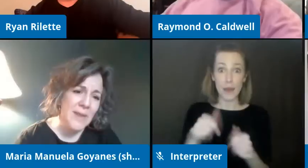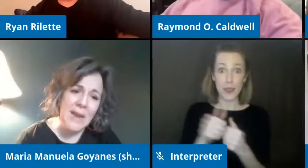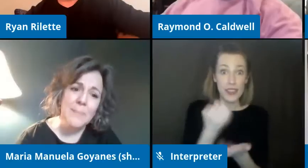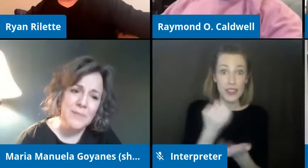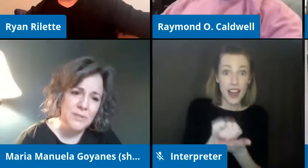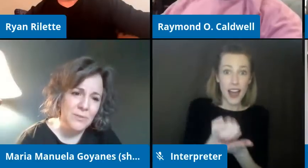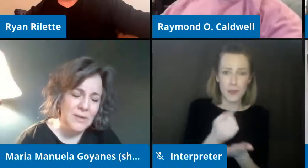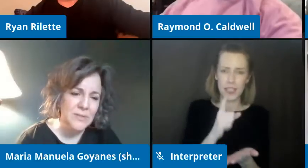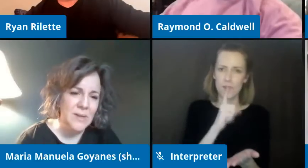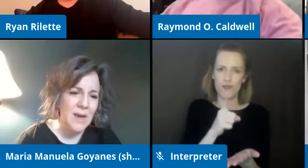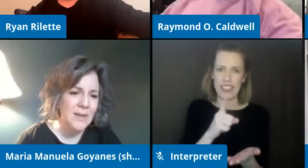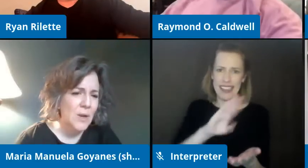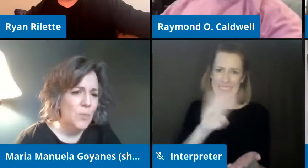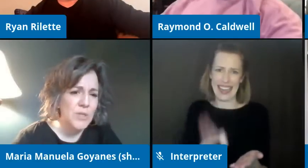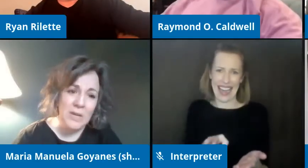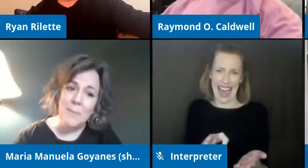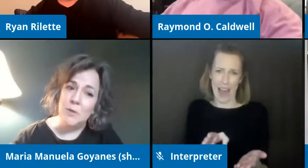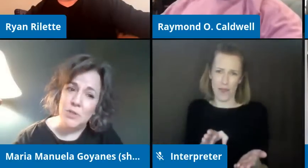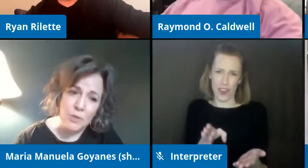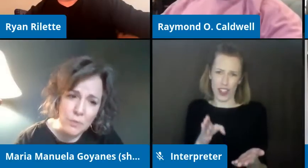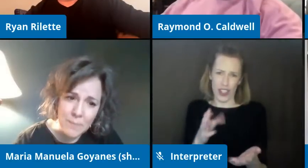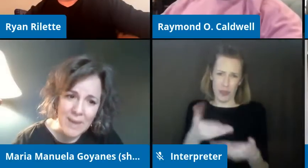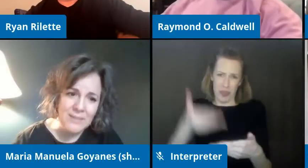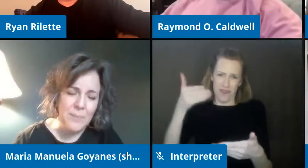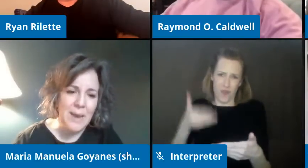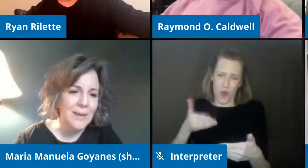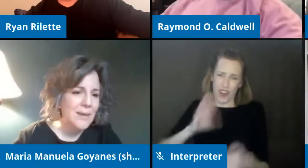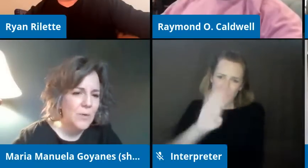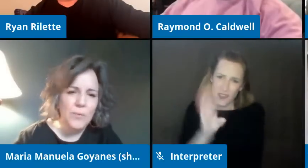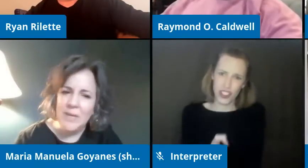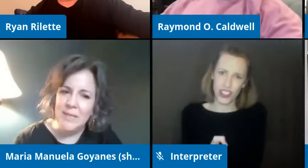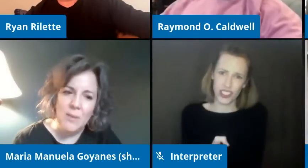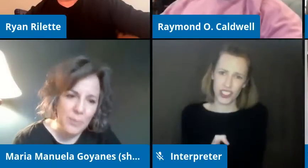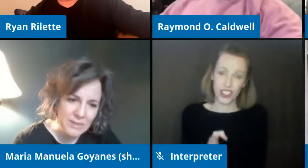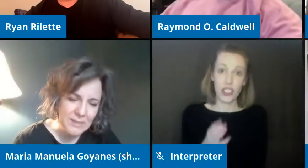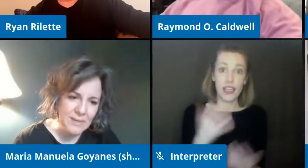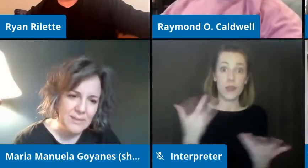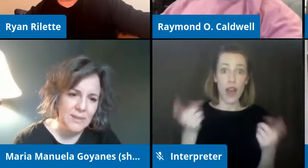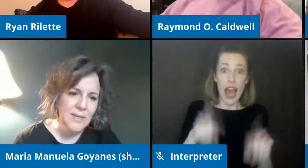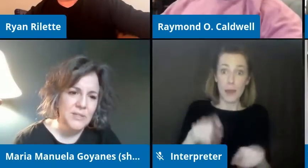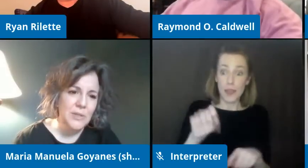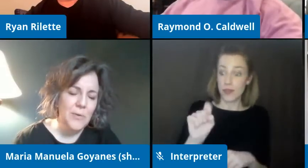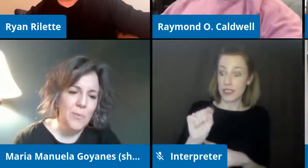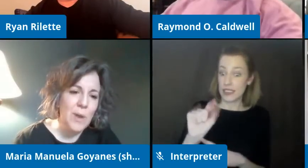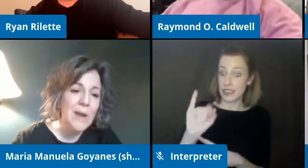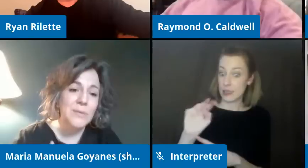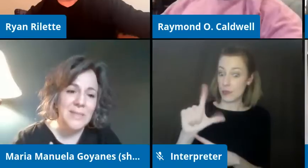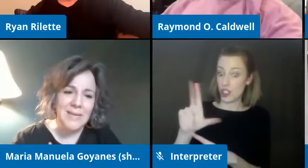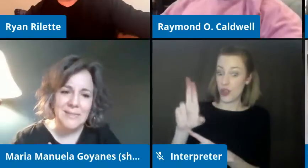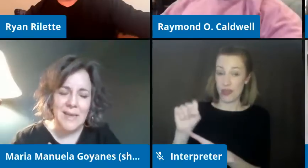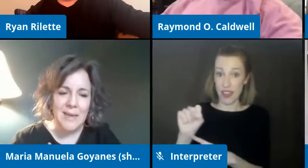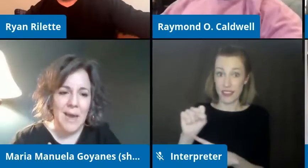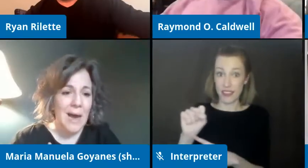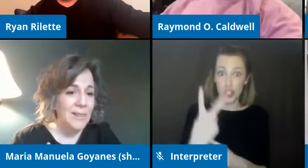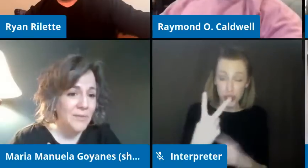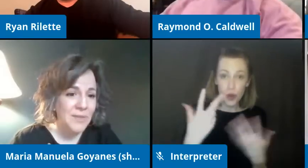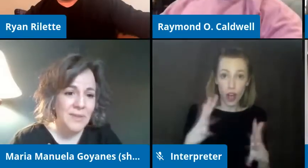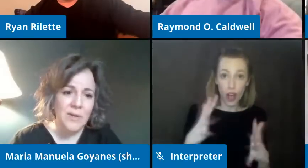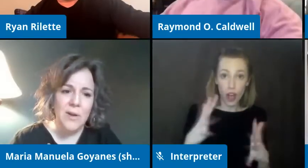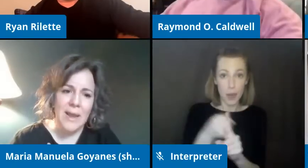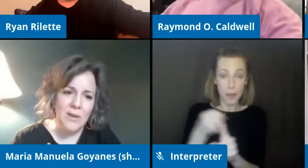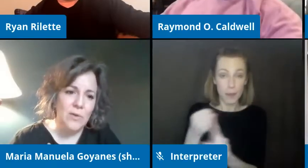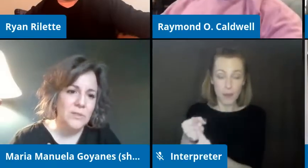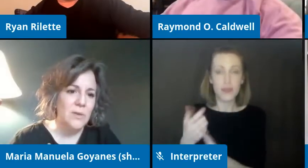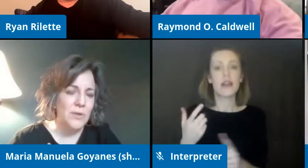stimulus bill that happened in 2009, we're talking about two back to back, really unprecedented. So what I would say is, like, I love